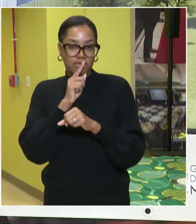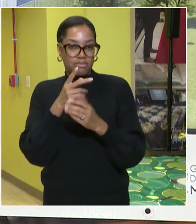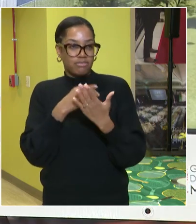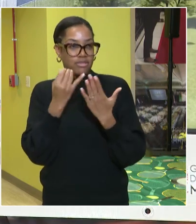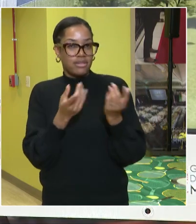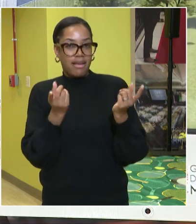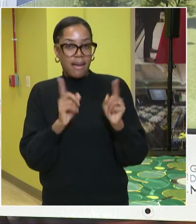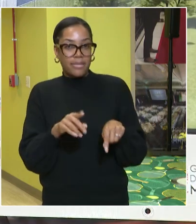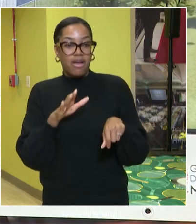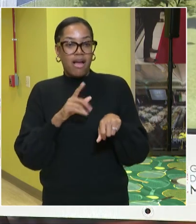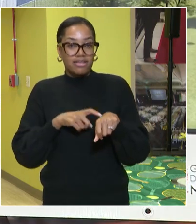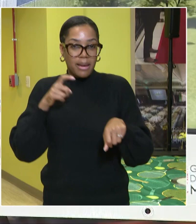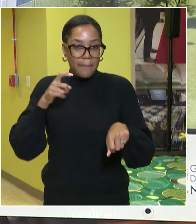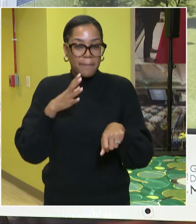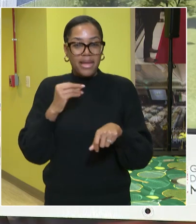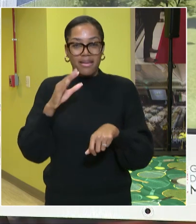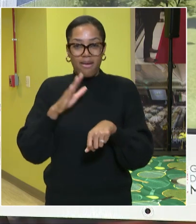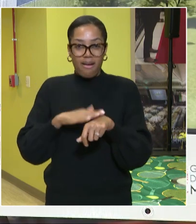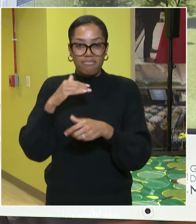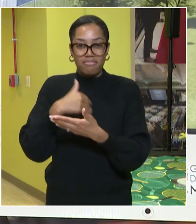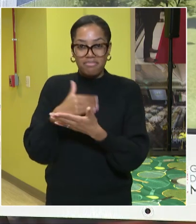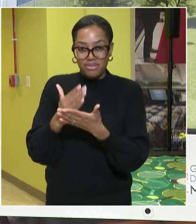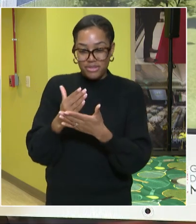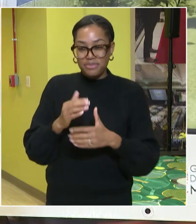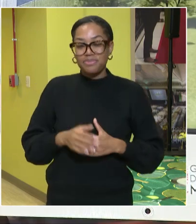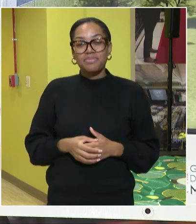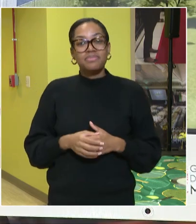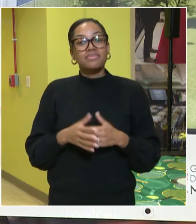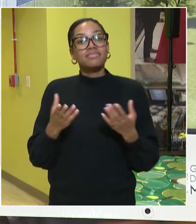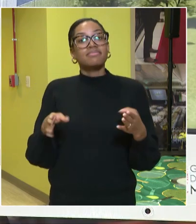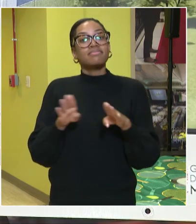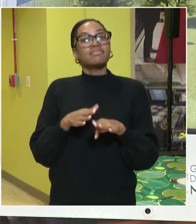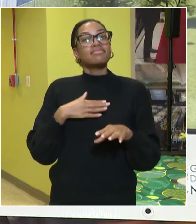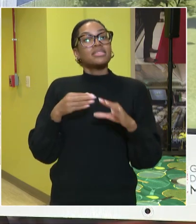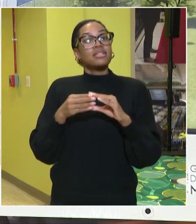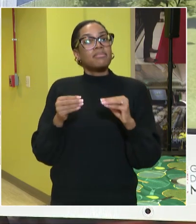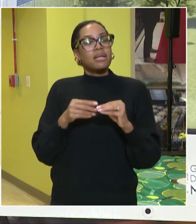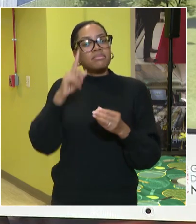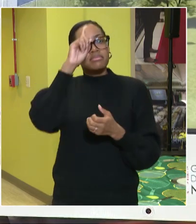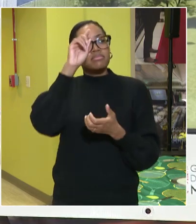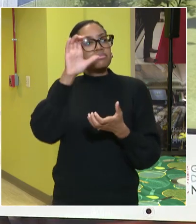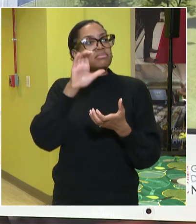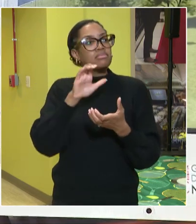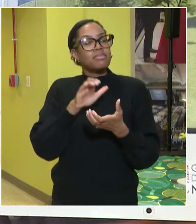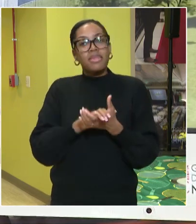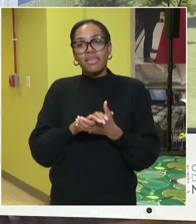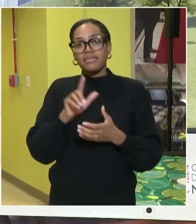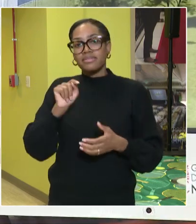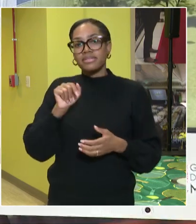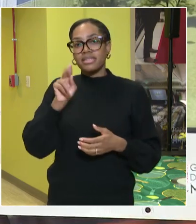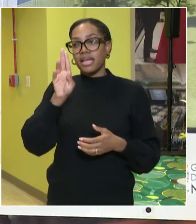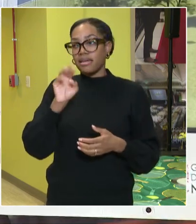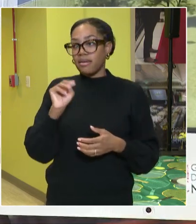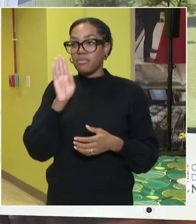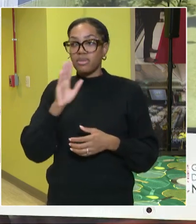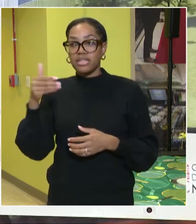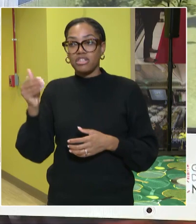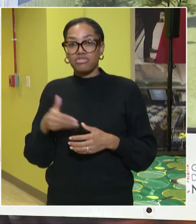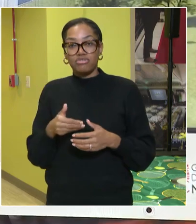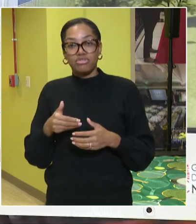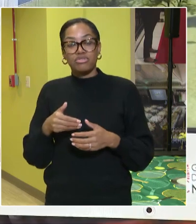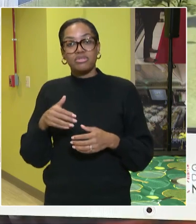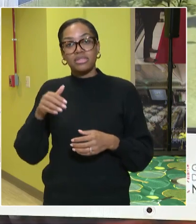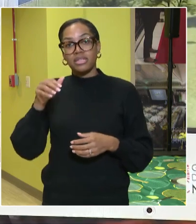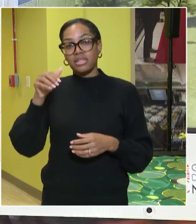CBE participation in just a short while. All right, so that concludes my remarks. I believe Tatum will introduce